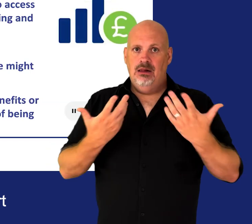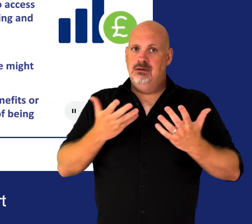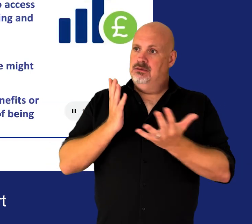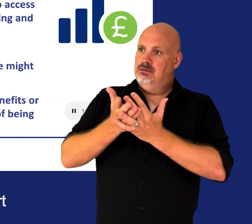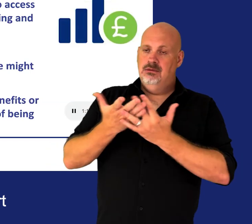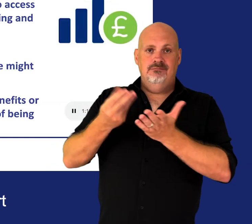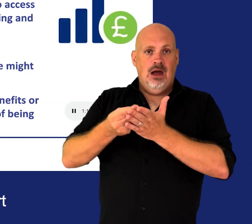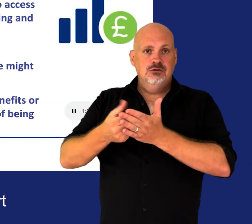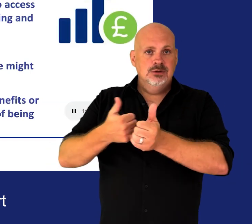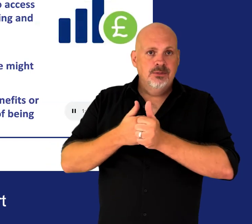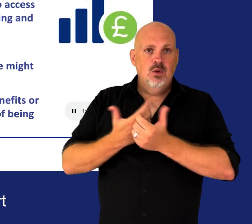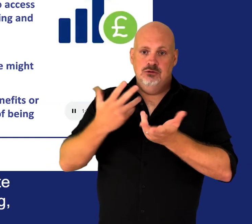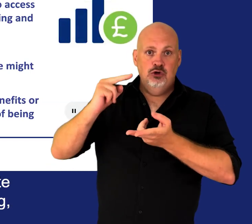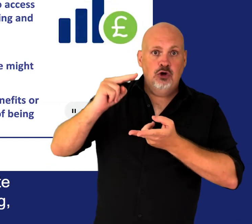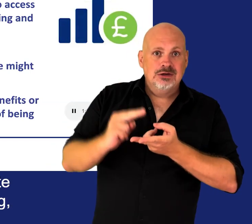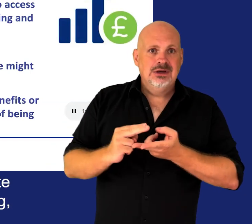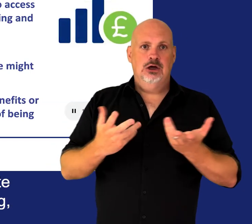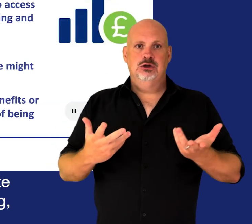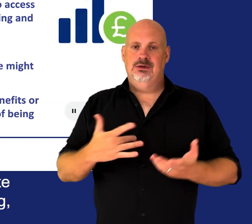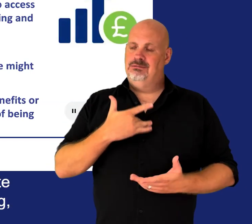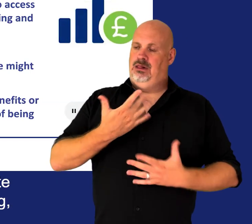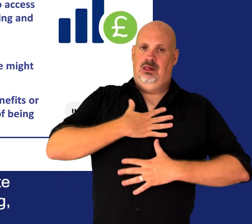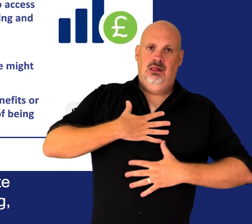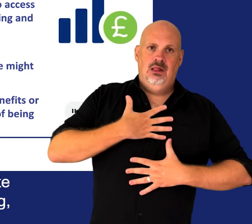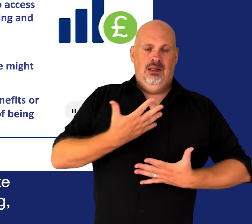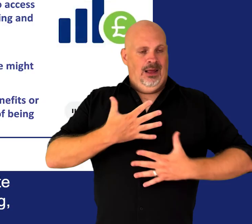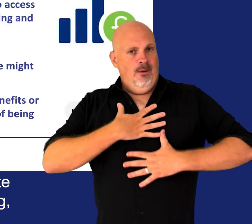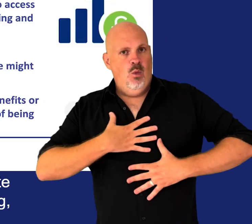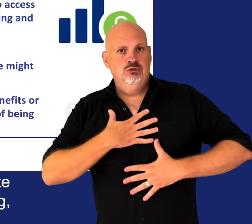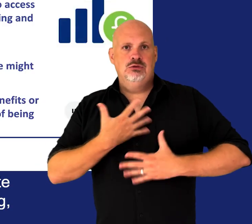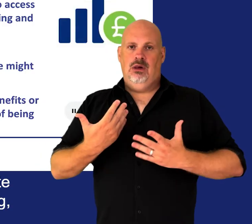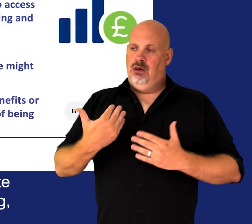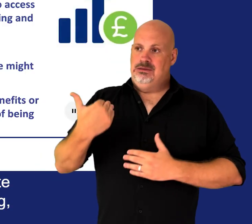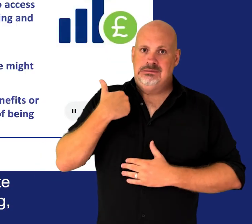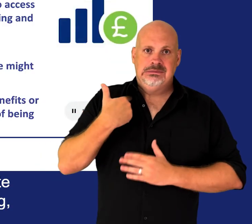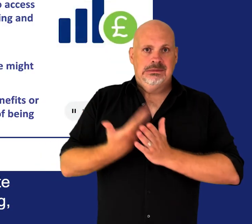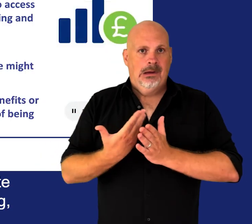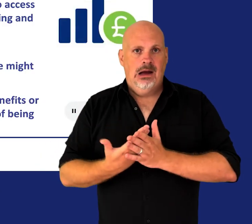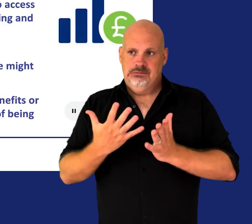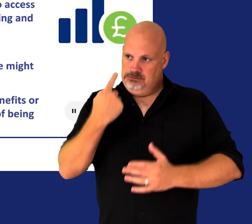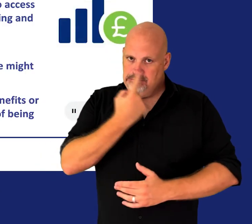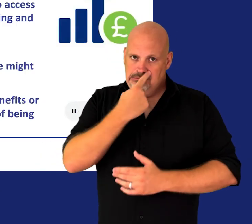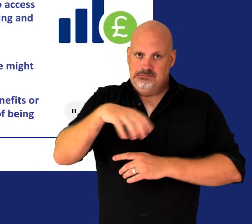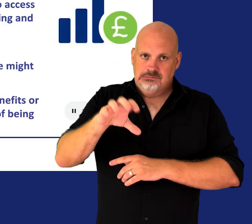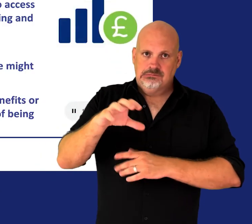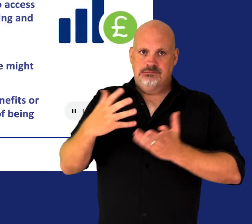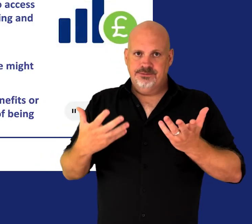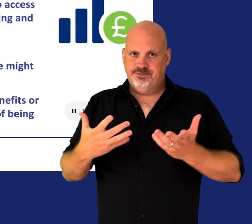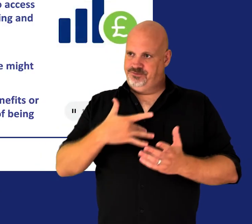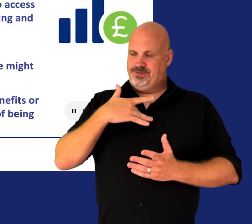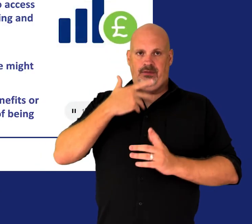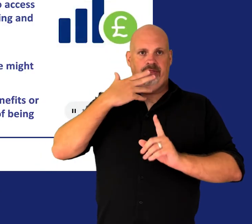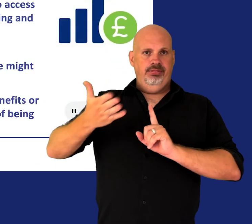disabled to access financial support and concessions, with this being quite emotionally draining and demanding, and some describing this